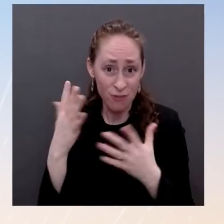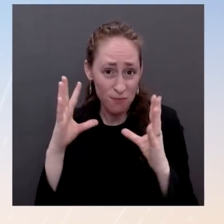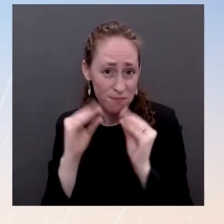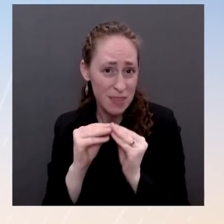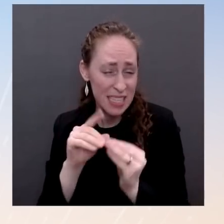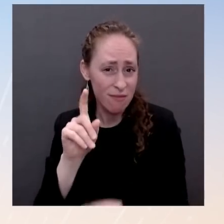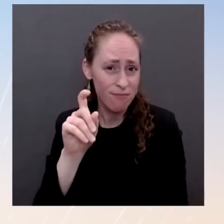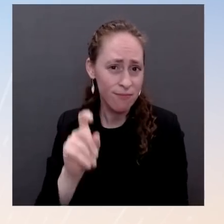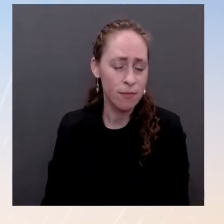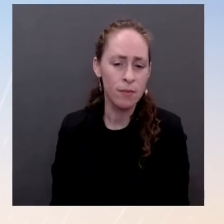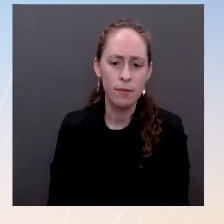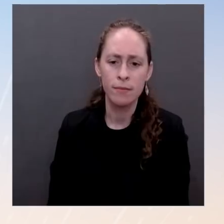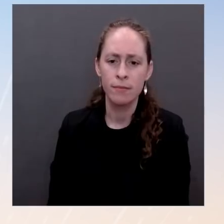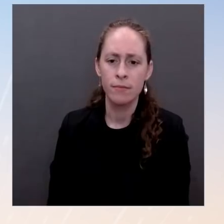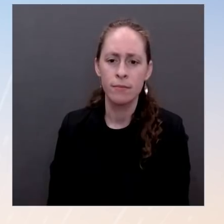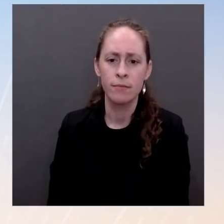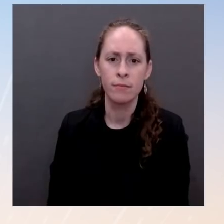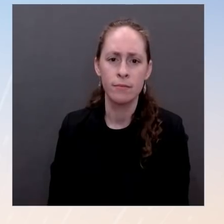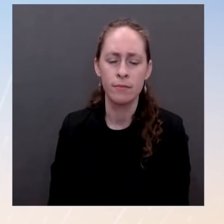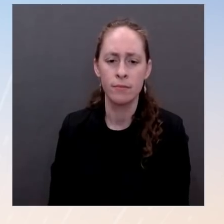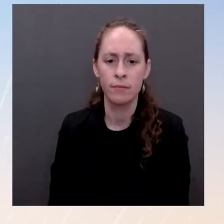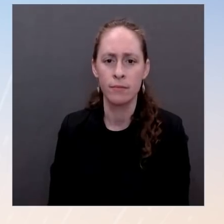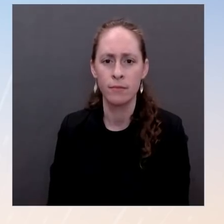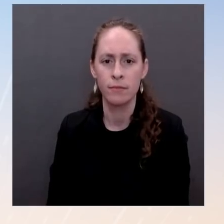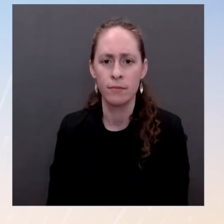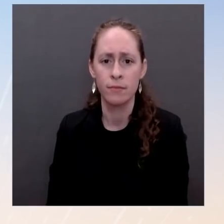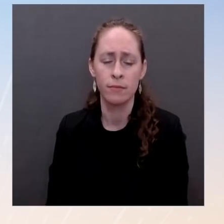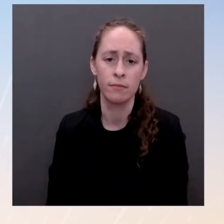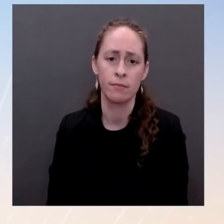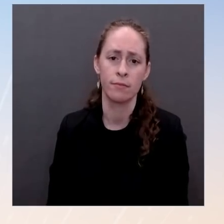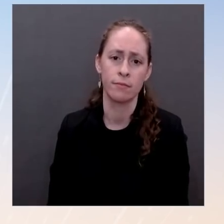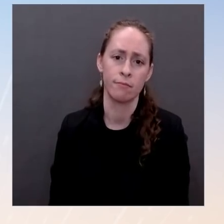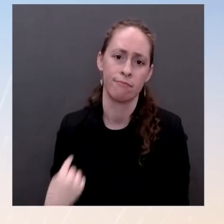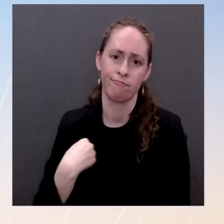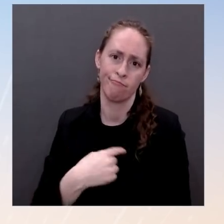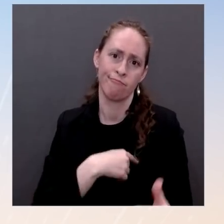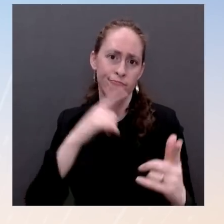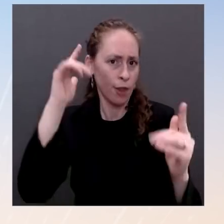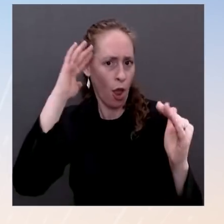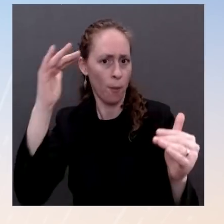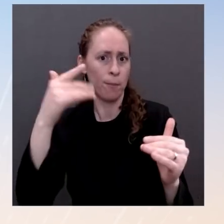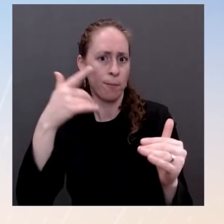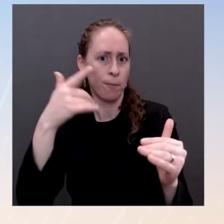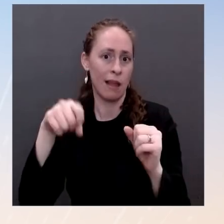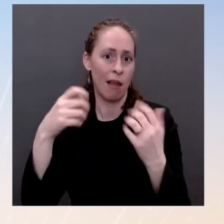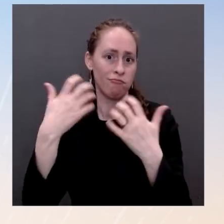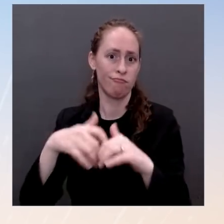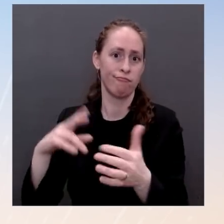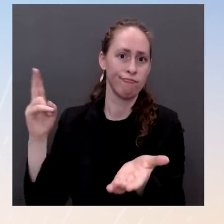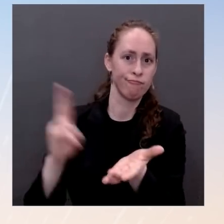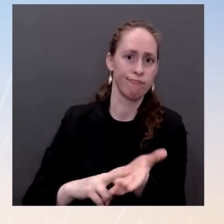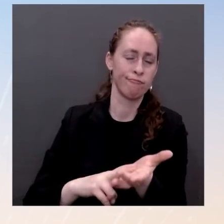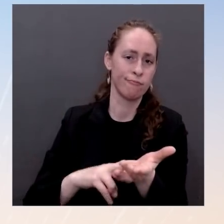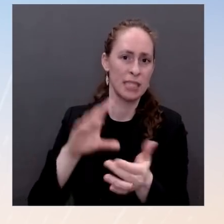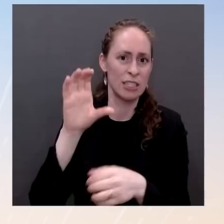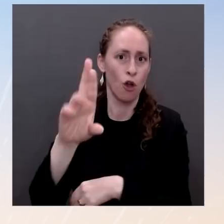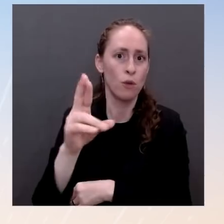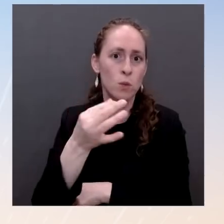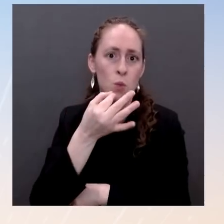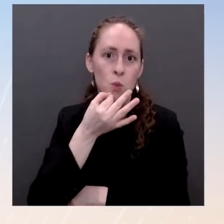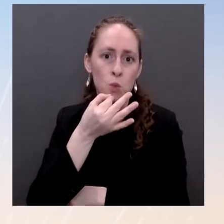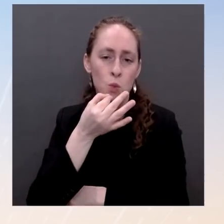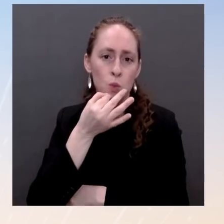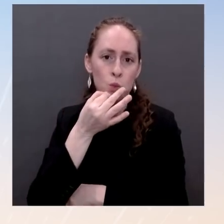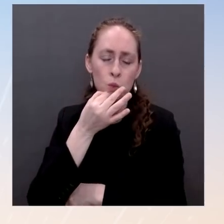that we will be able to sign this. I would note, though, that I believe, and correct me if I'm wrong here, that one of Senator Blackburn's primary concerns